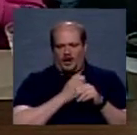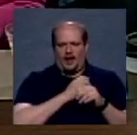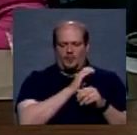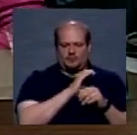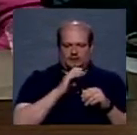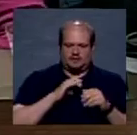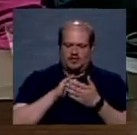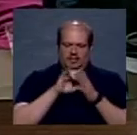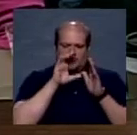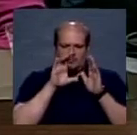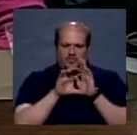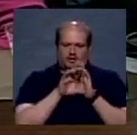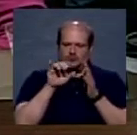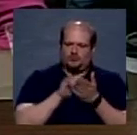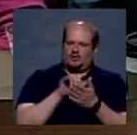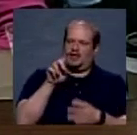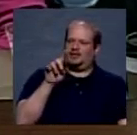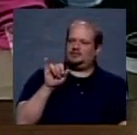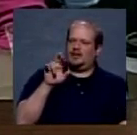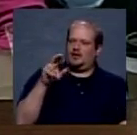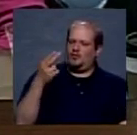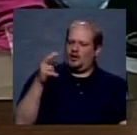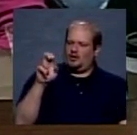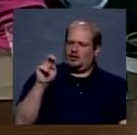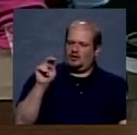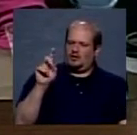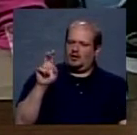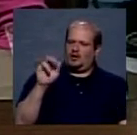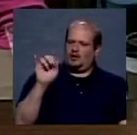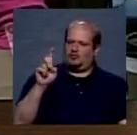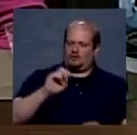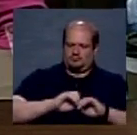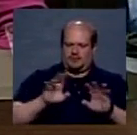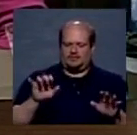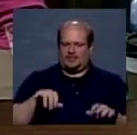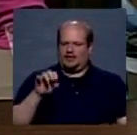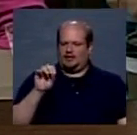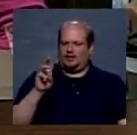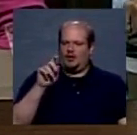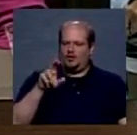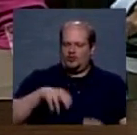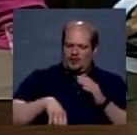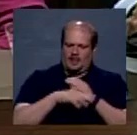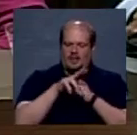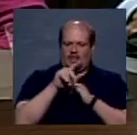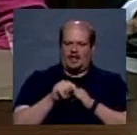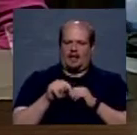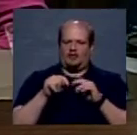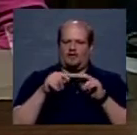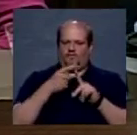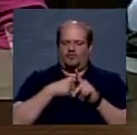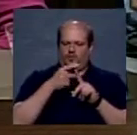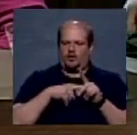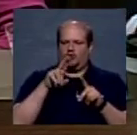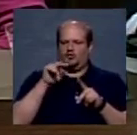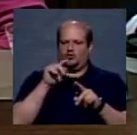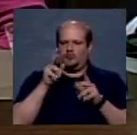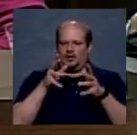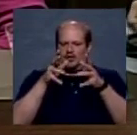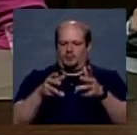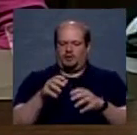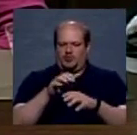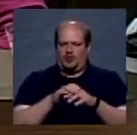that picture that Director Hendricks passed along, that was an owner that kicked somebody out of their rental unit, put everything on the